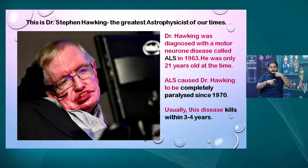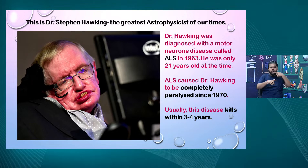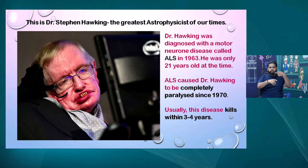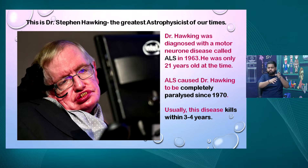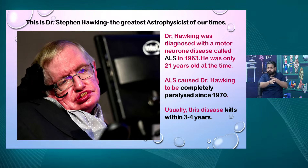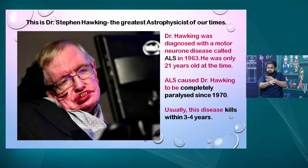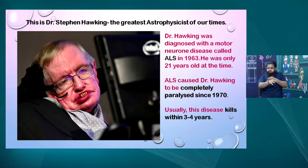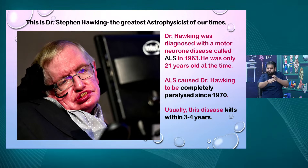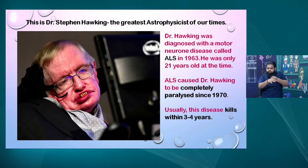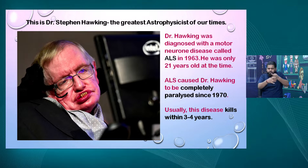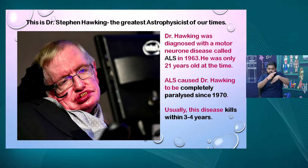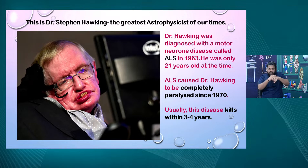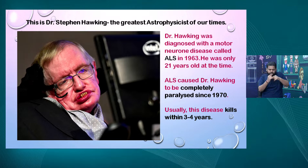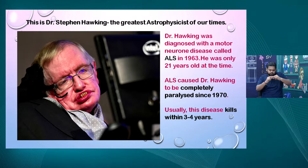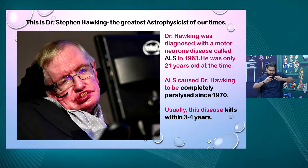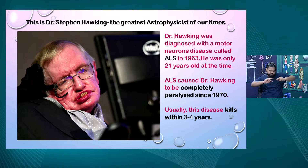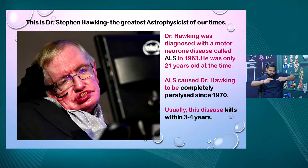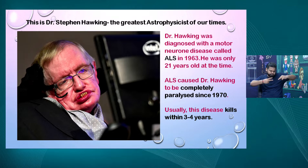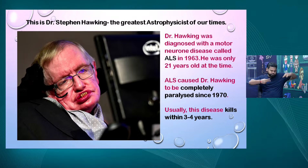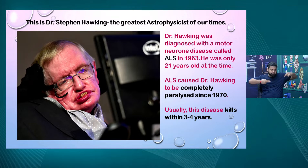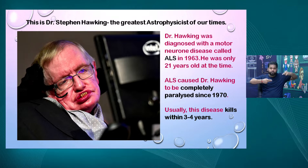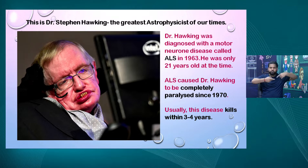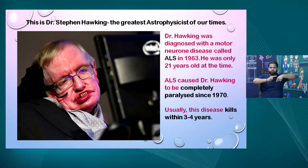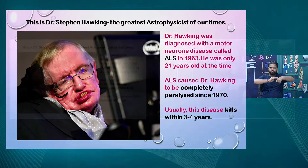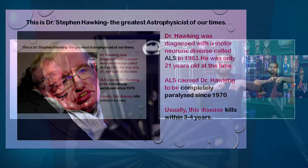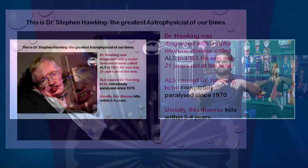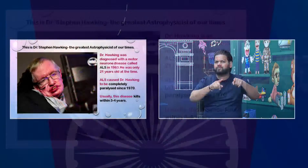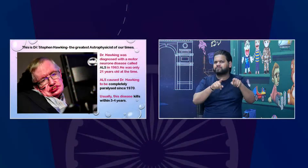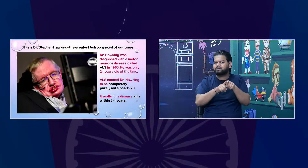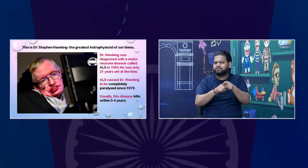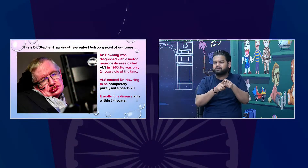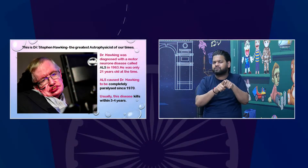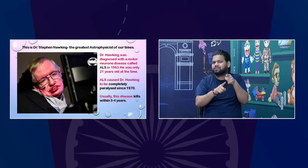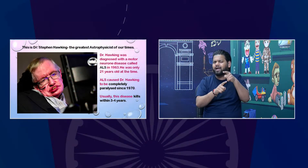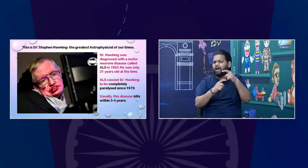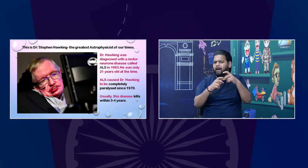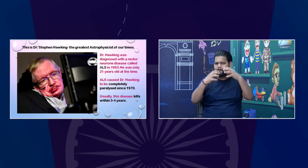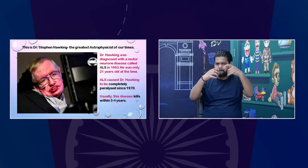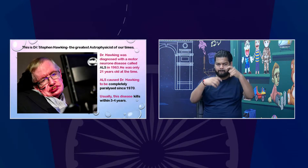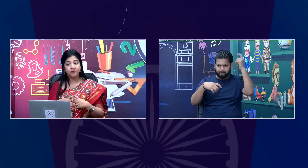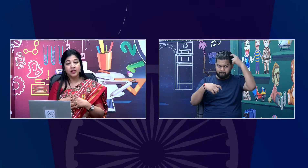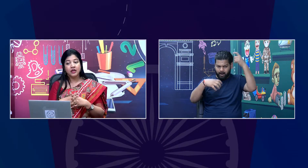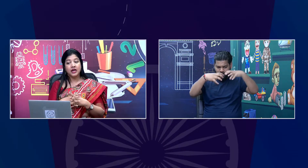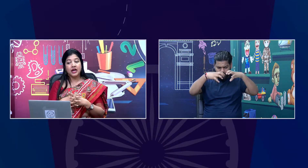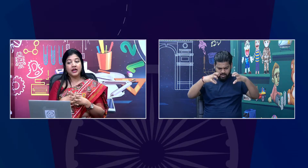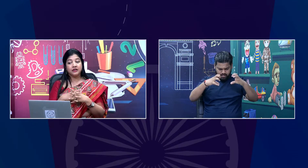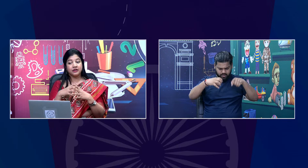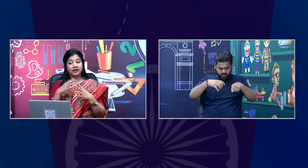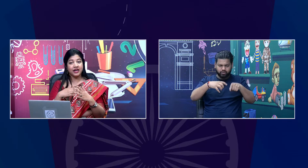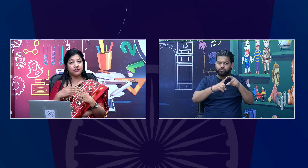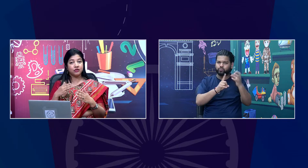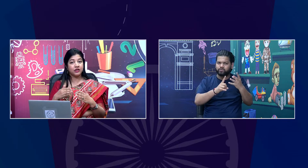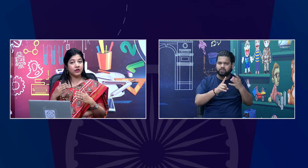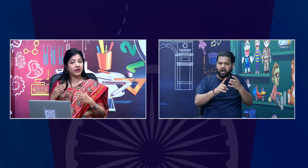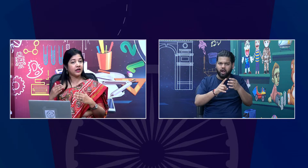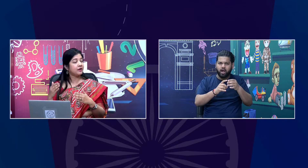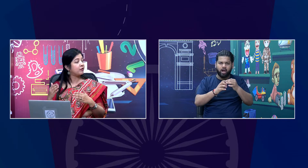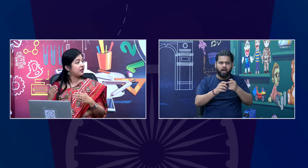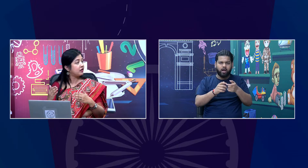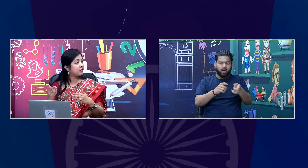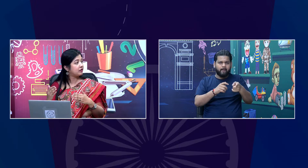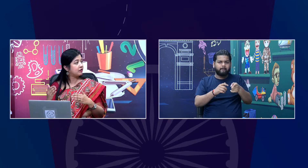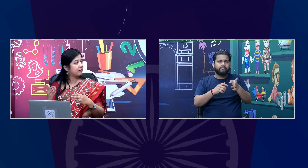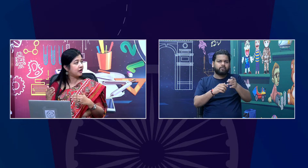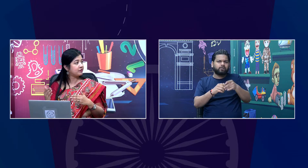brain stops receiving messages, stops sending messages to the rest of your body, and gradually your entire